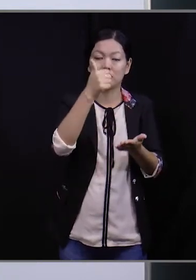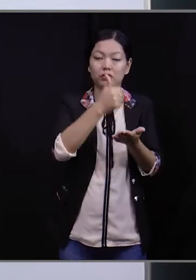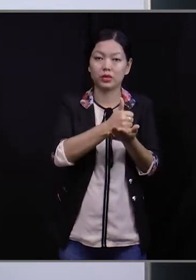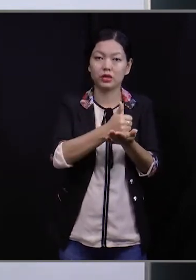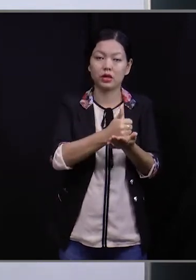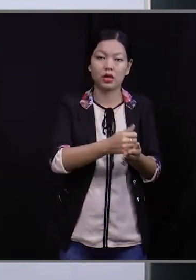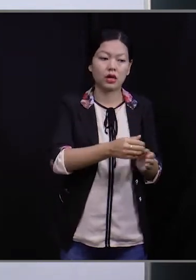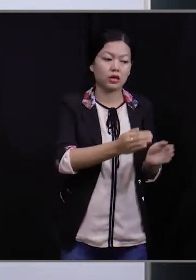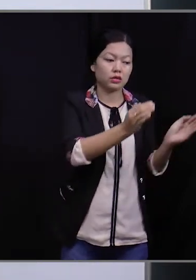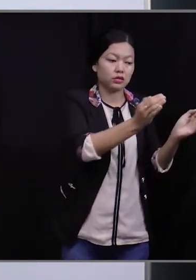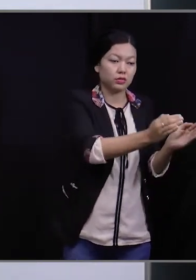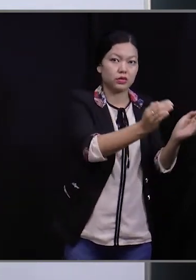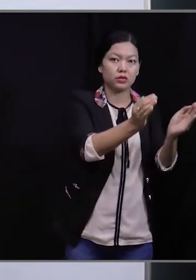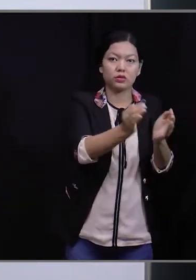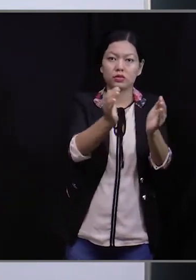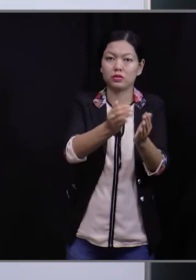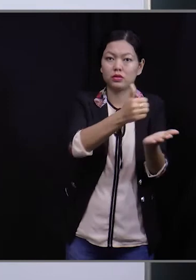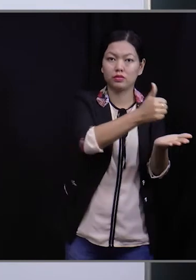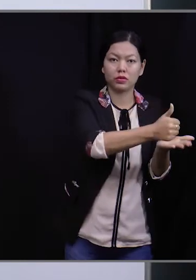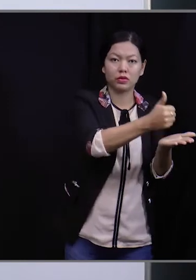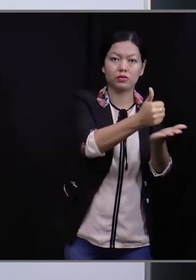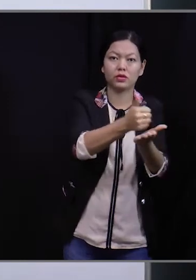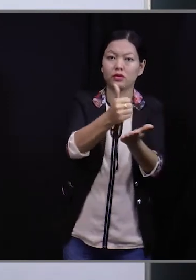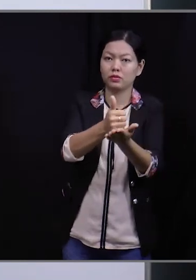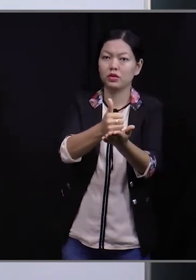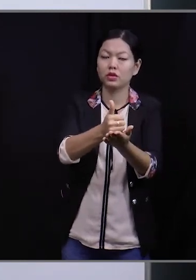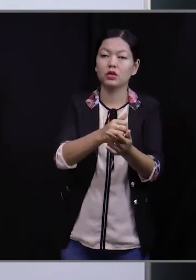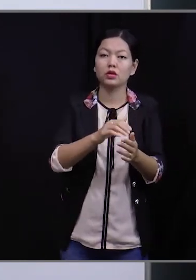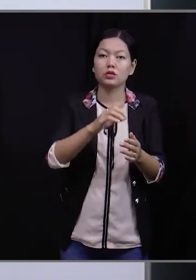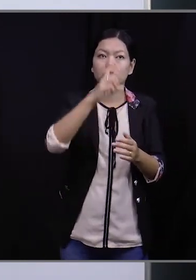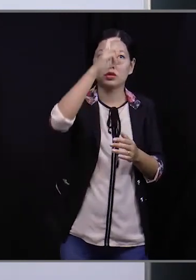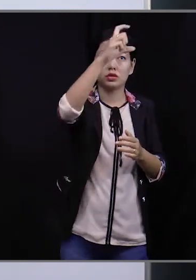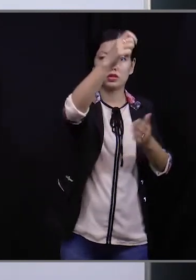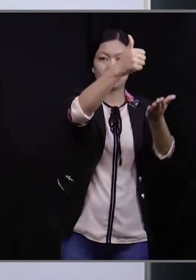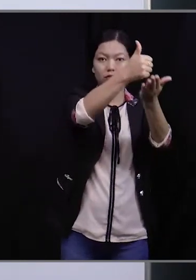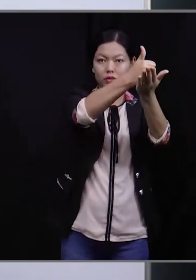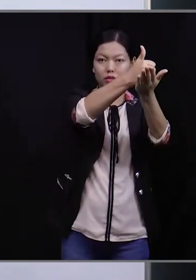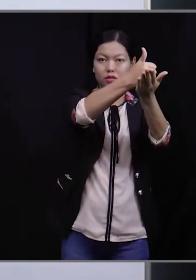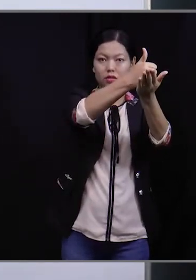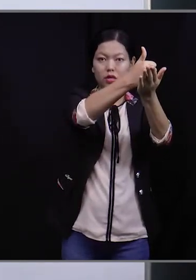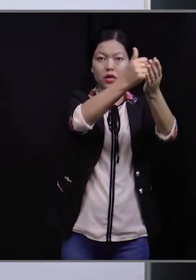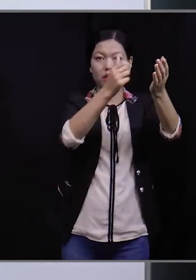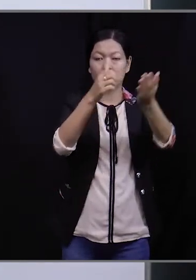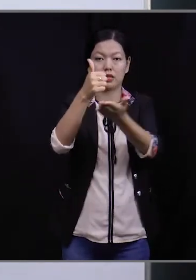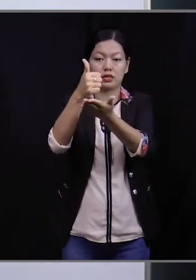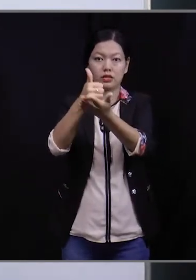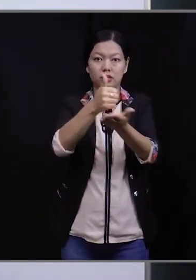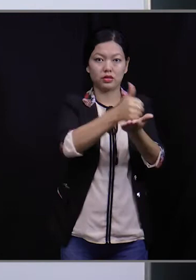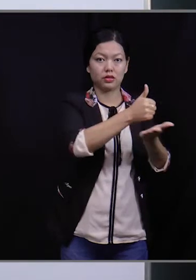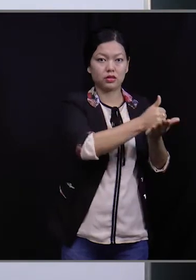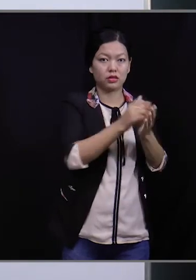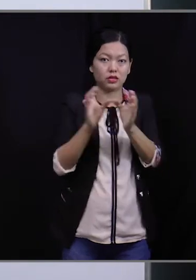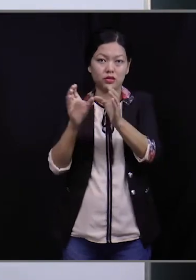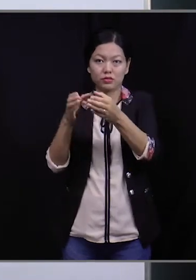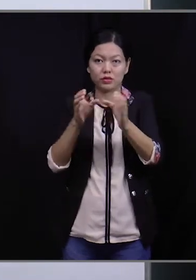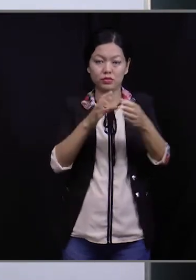they borrow them money, when they lend them money. Clear or not? Suppose I am the central bank, you listeners are the commercial banks.